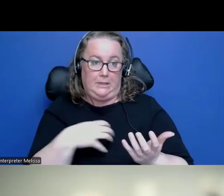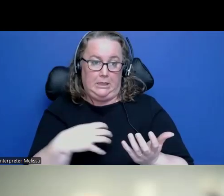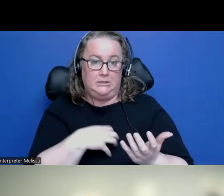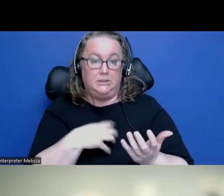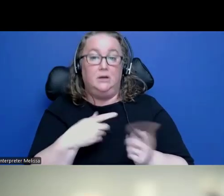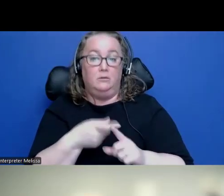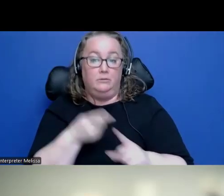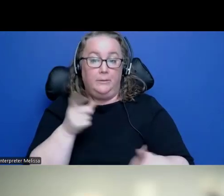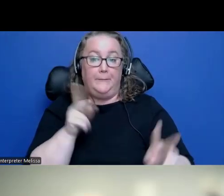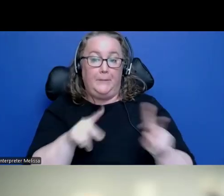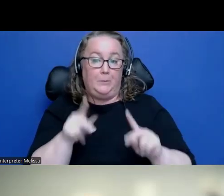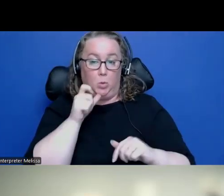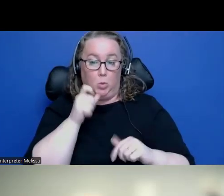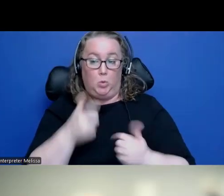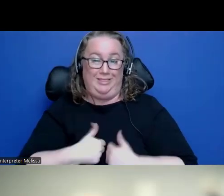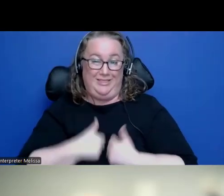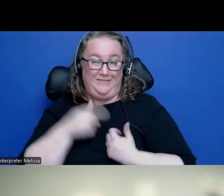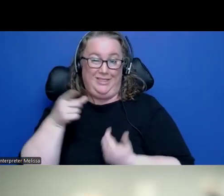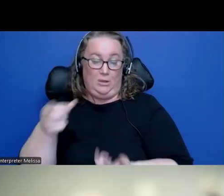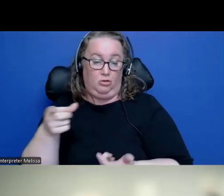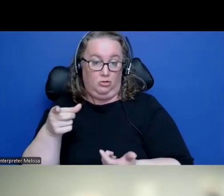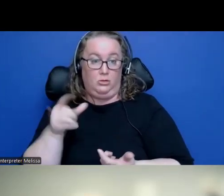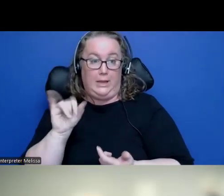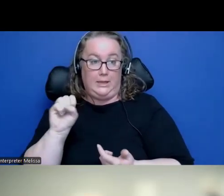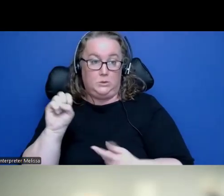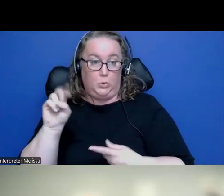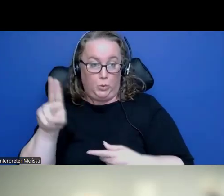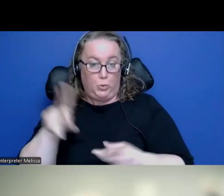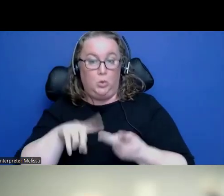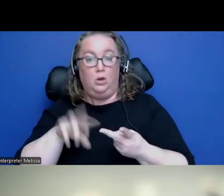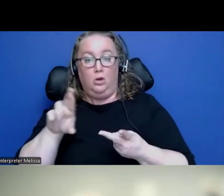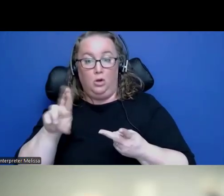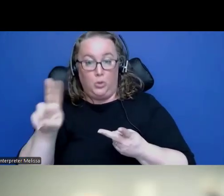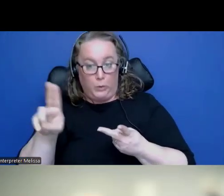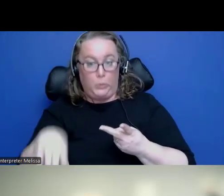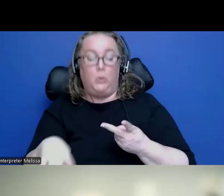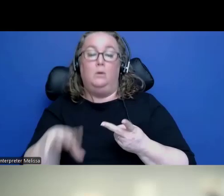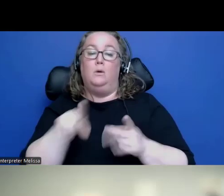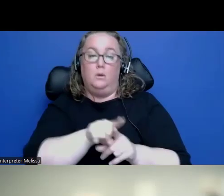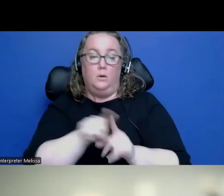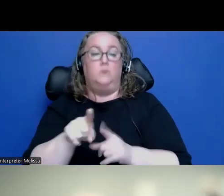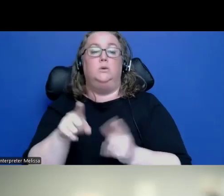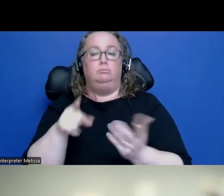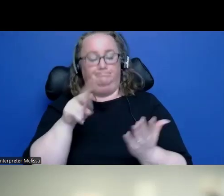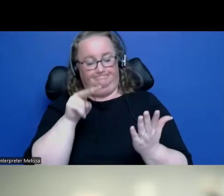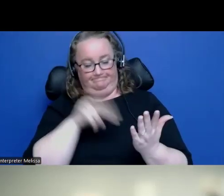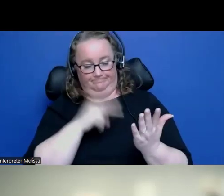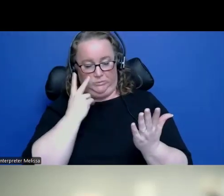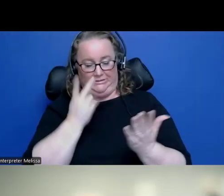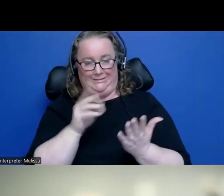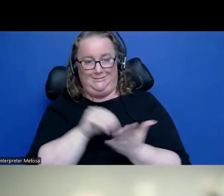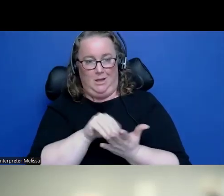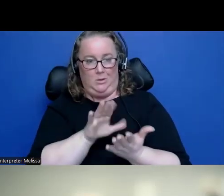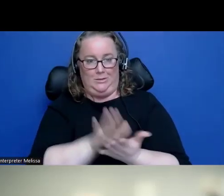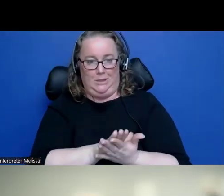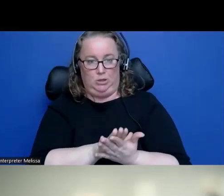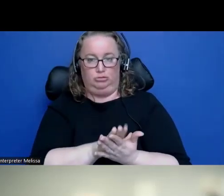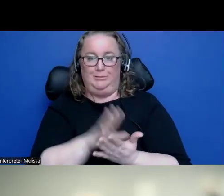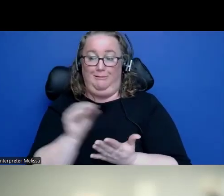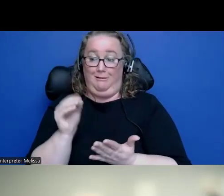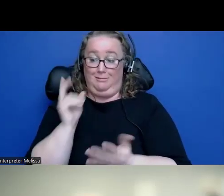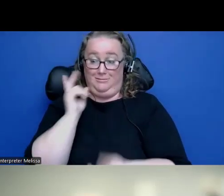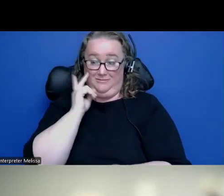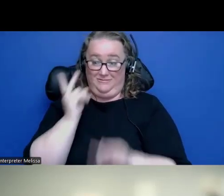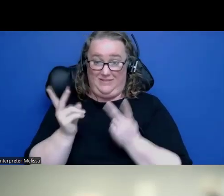individuals in those annex units, and through documentation and monitoring visits have